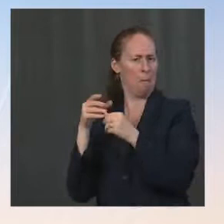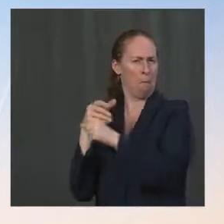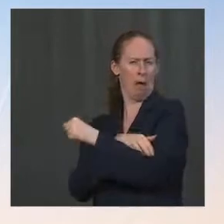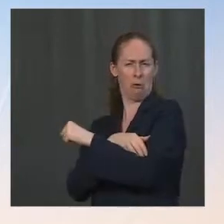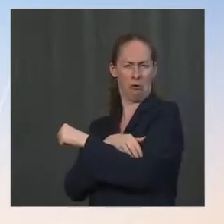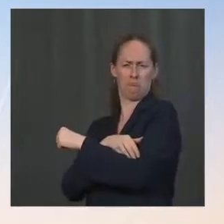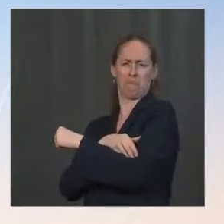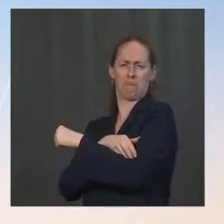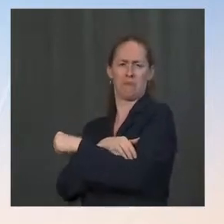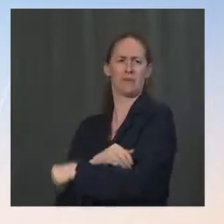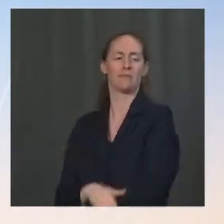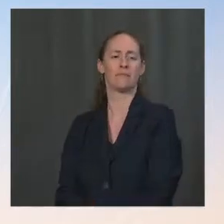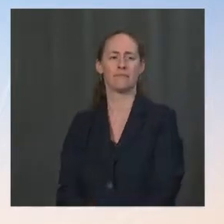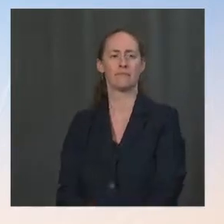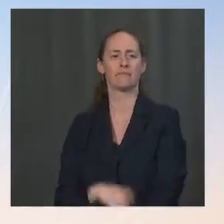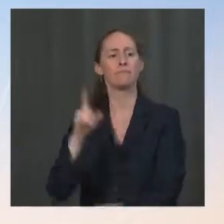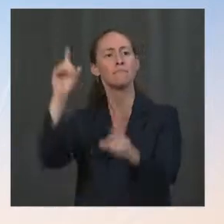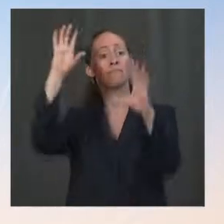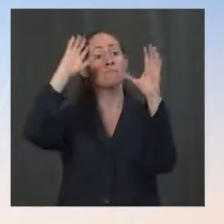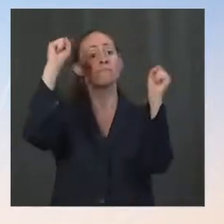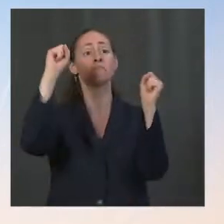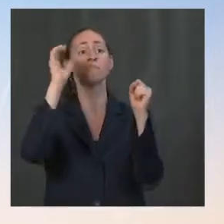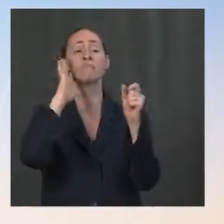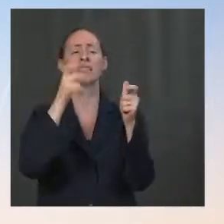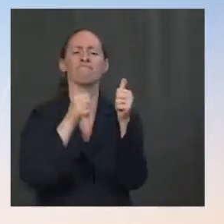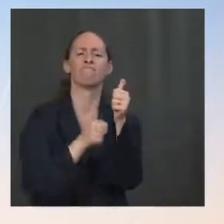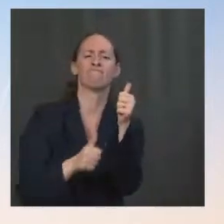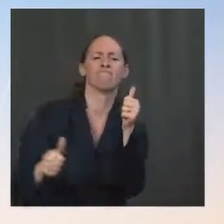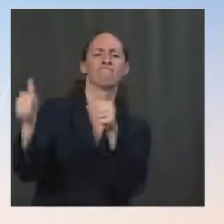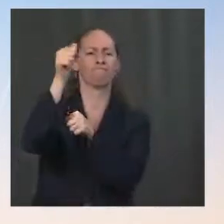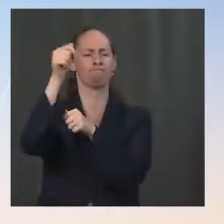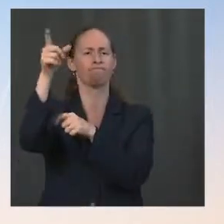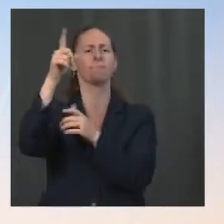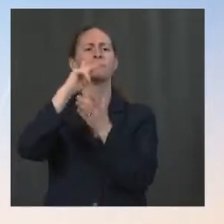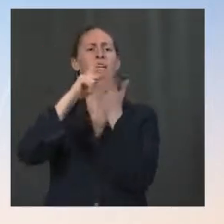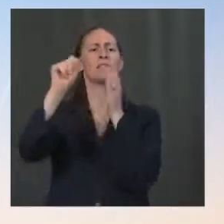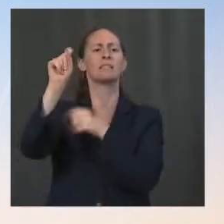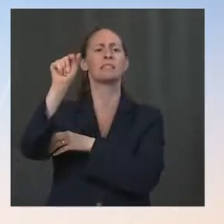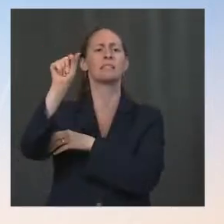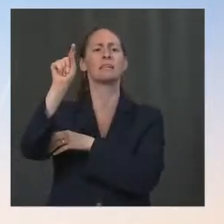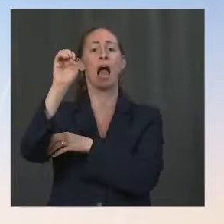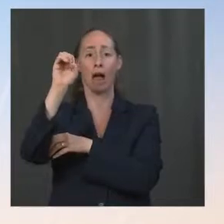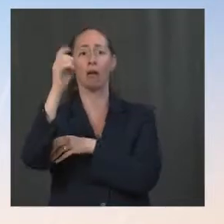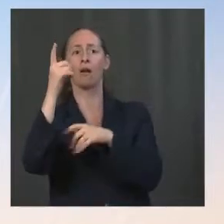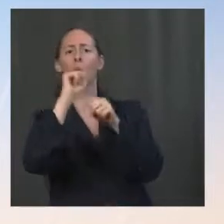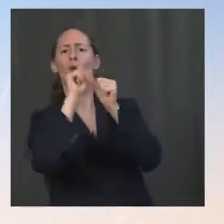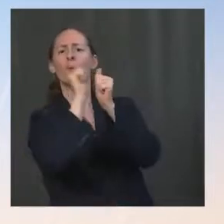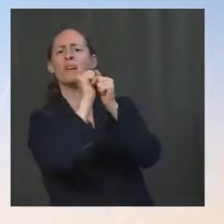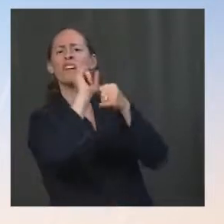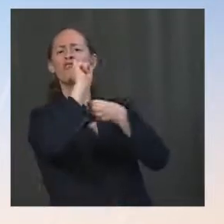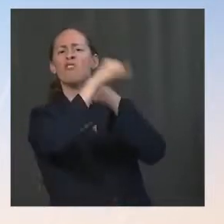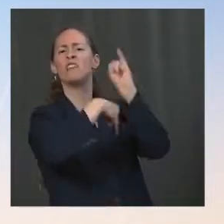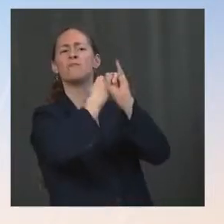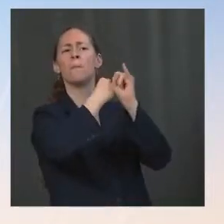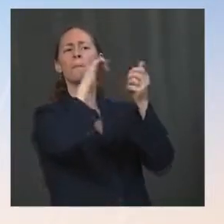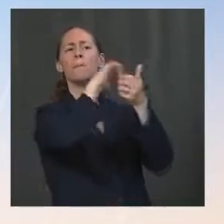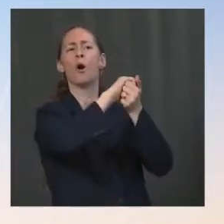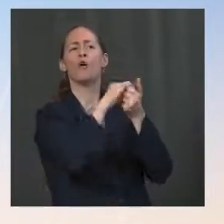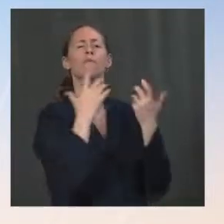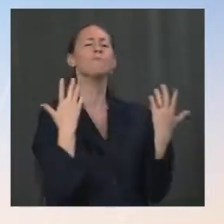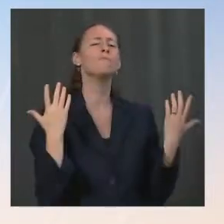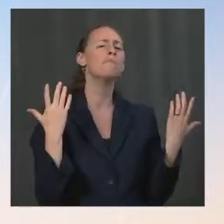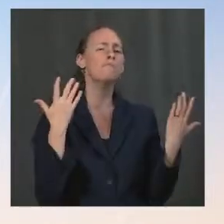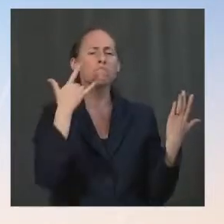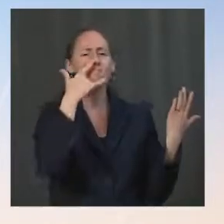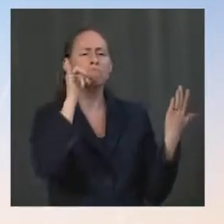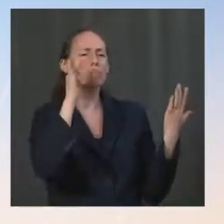his Secretary of State to take, which was in my statement this morning, was to engage with our international partners to determine what the path forward looks like. And there are